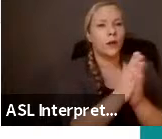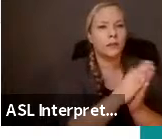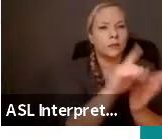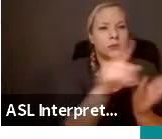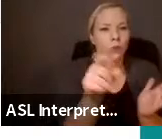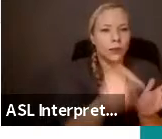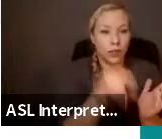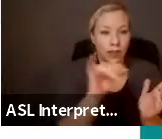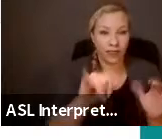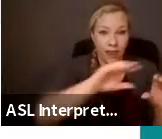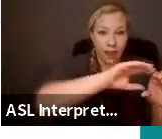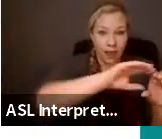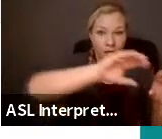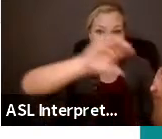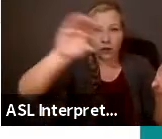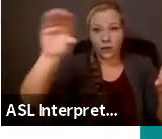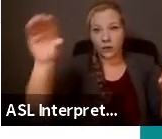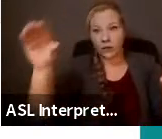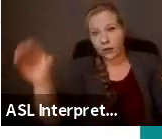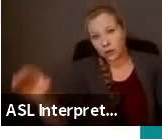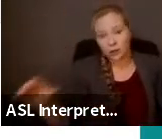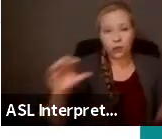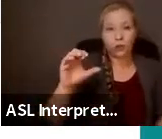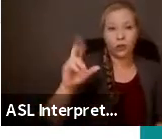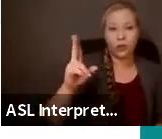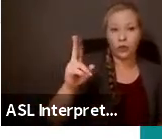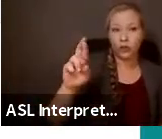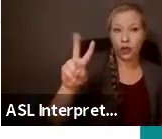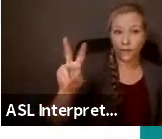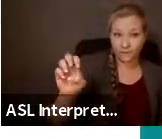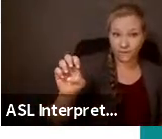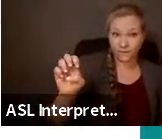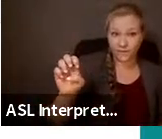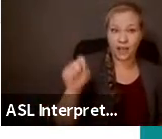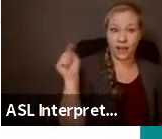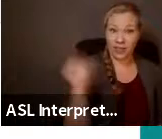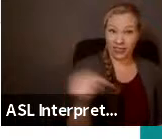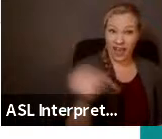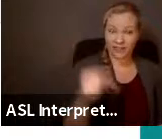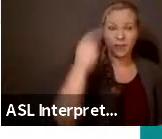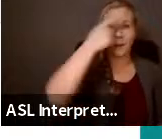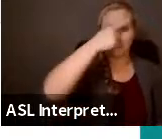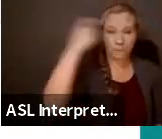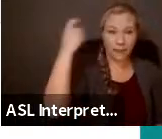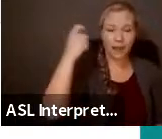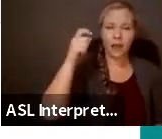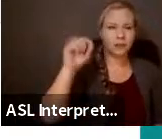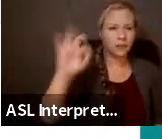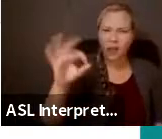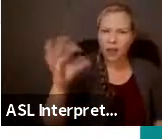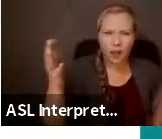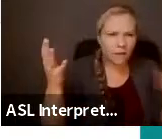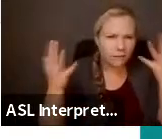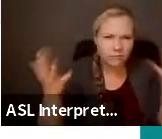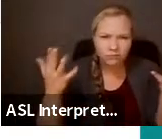this bridge because the existing bridge has to stay in existence until this is done?